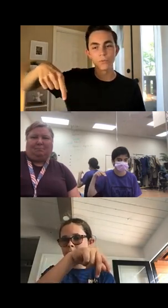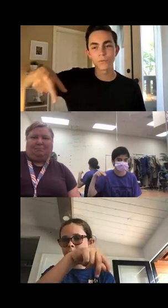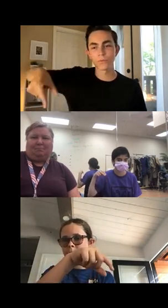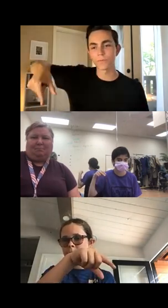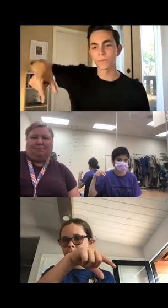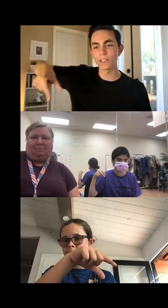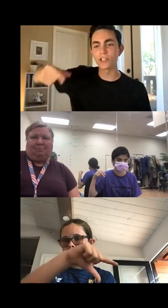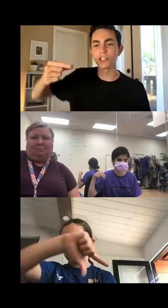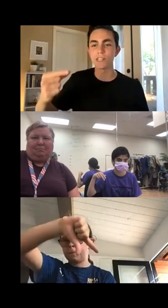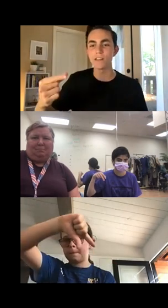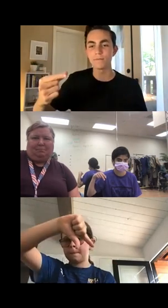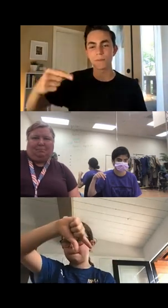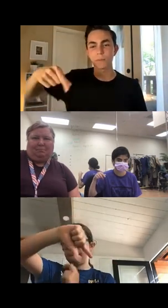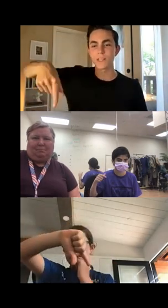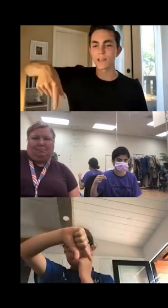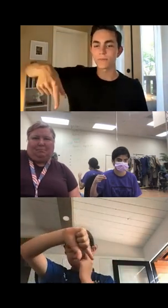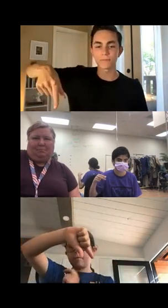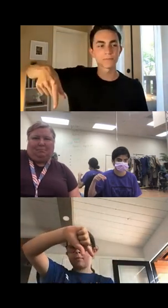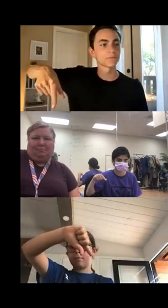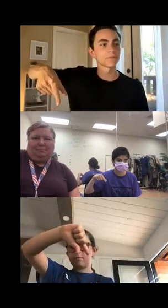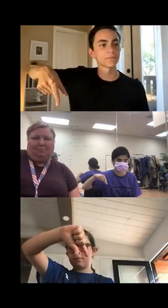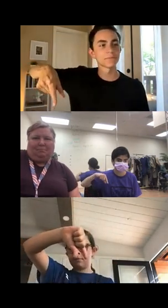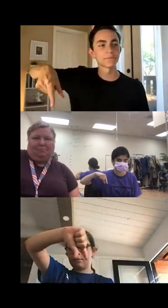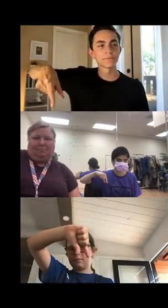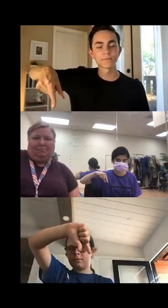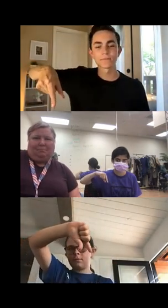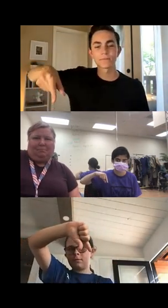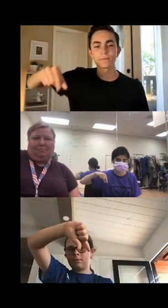Q, that's a G upside down.